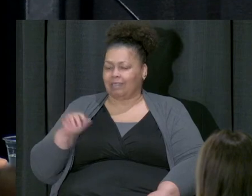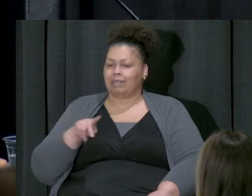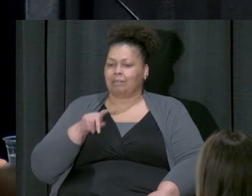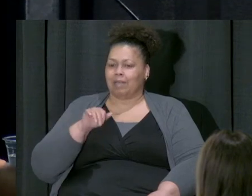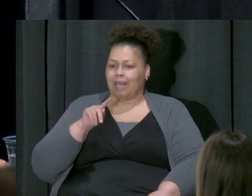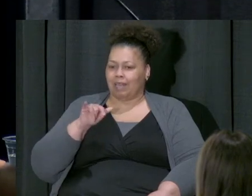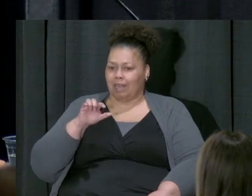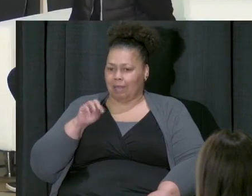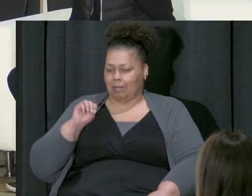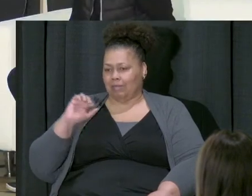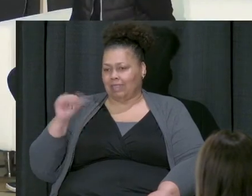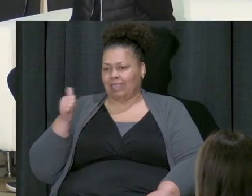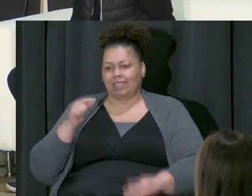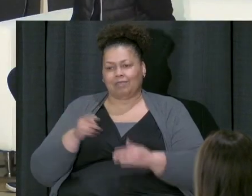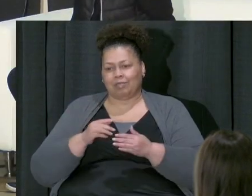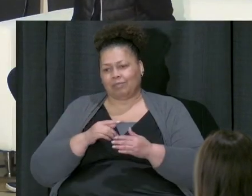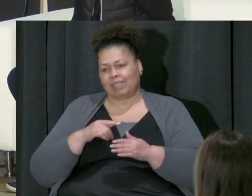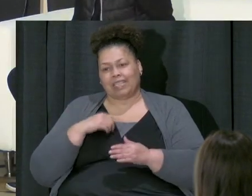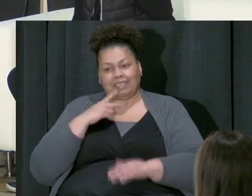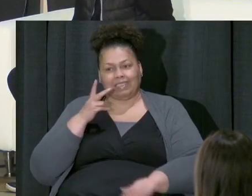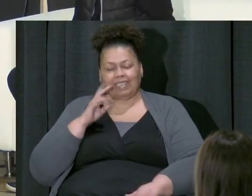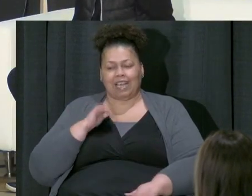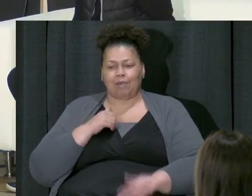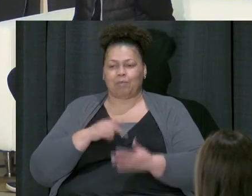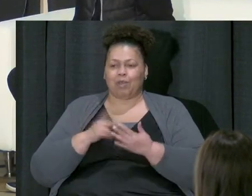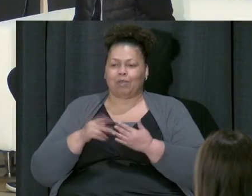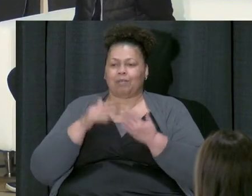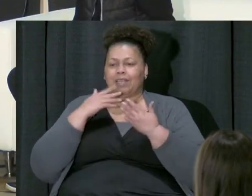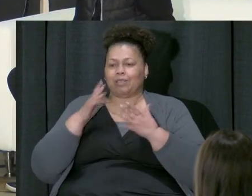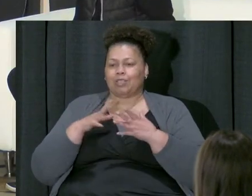weekly programs. Thanks so much, and signing off.